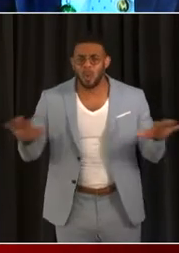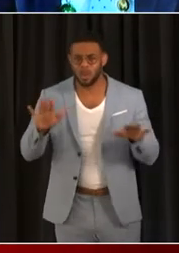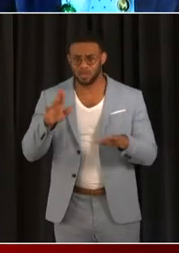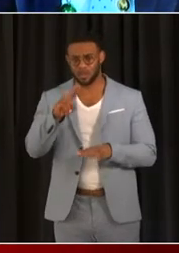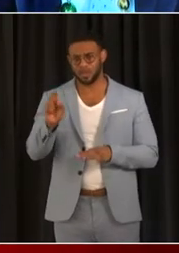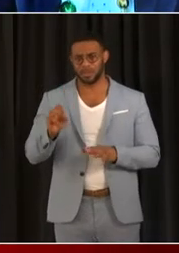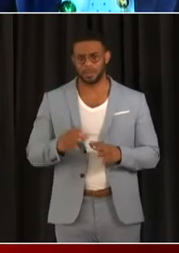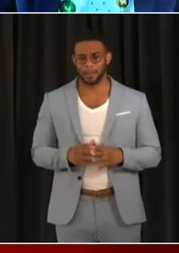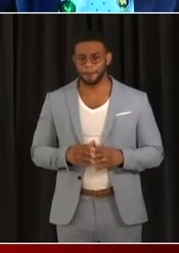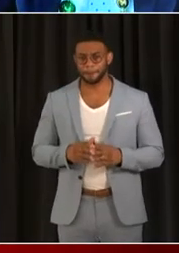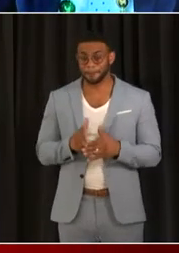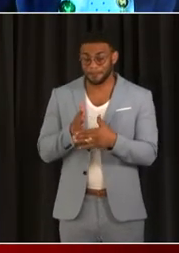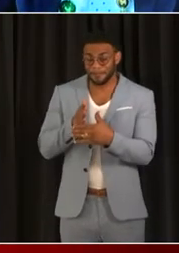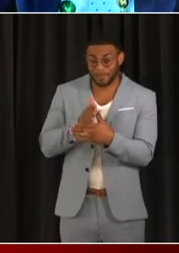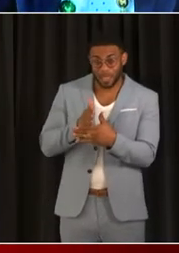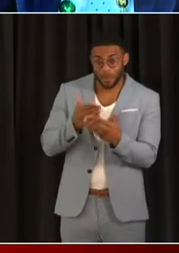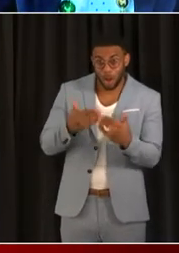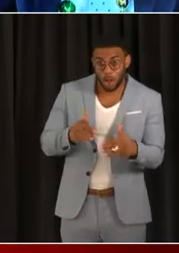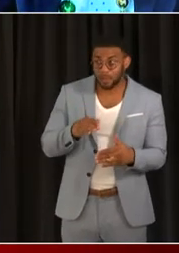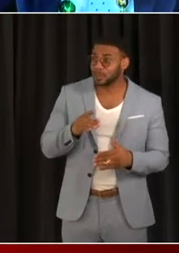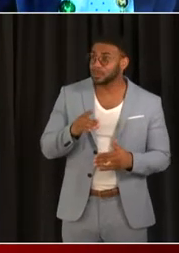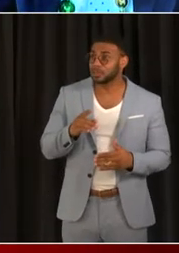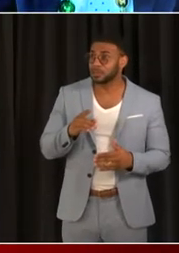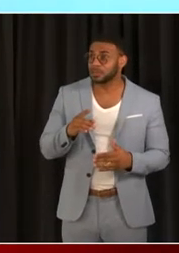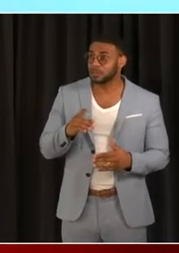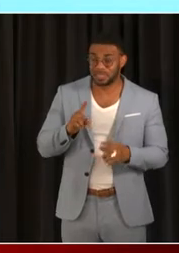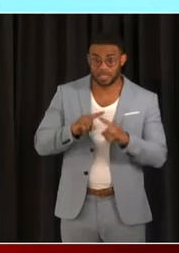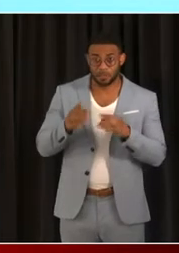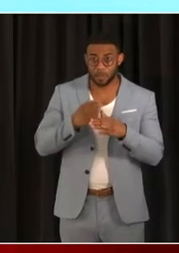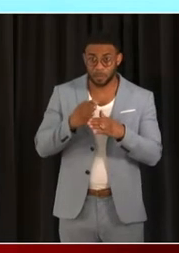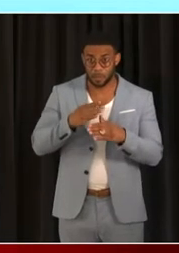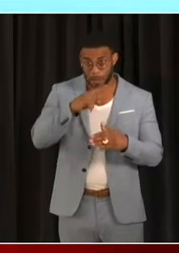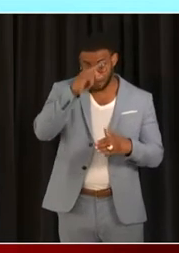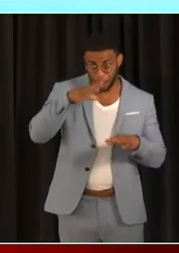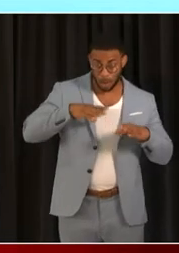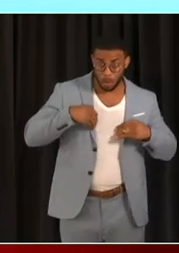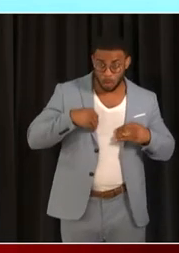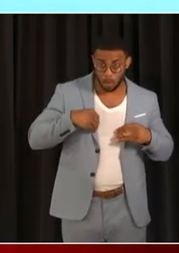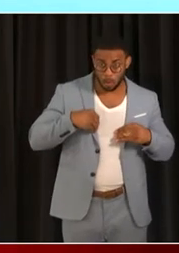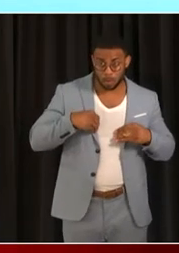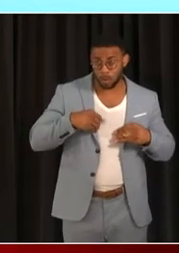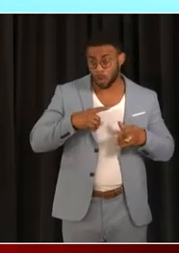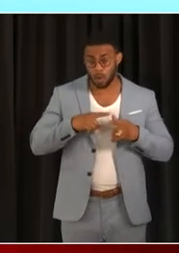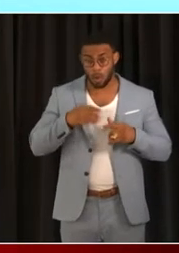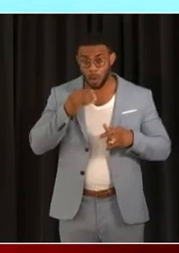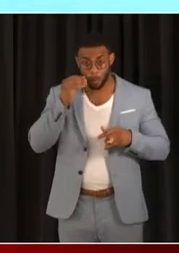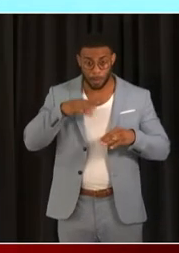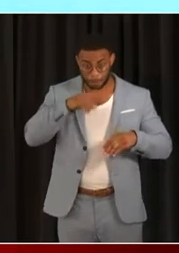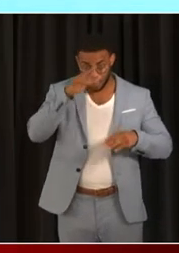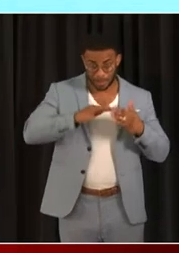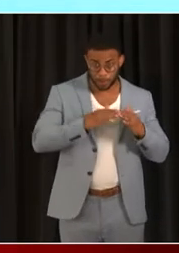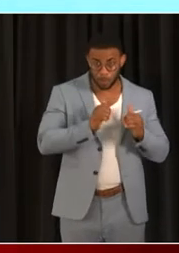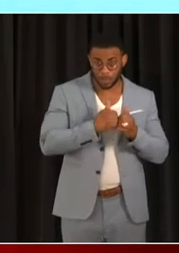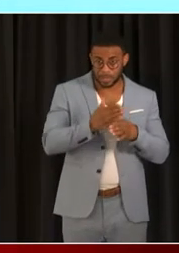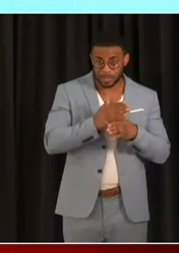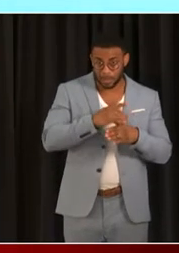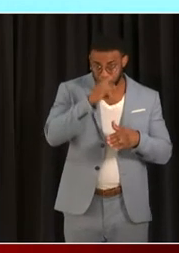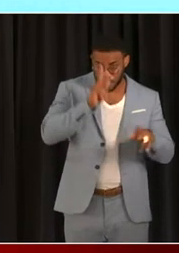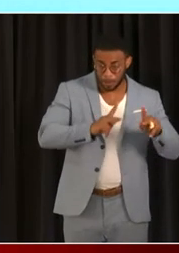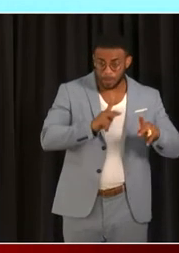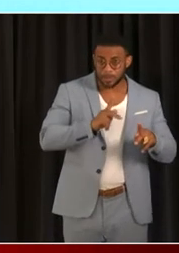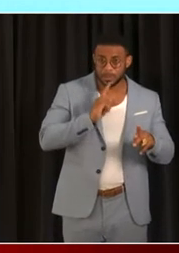the country, the average loss is about difference between Black homes or homes in Black neighborhoods where the share